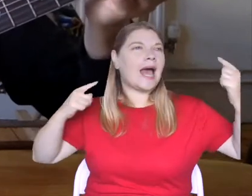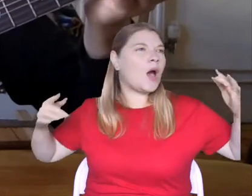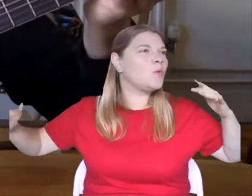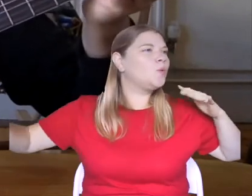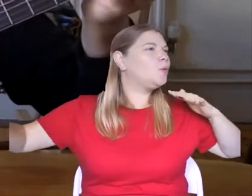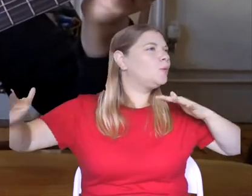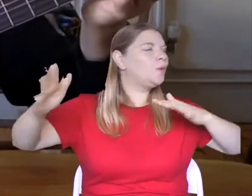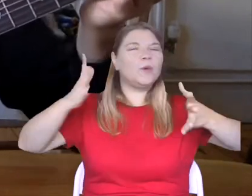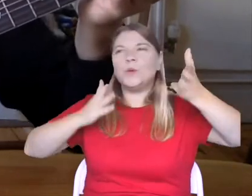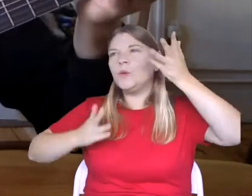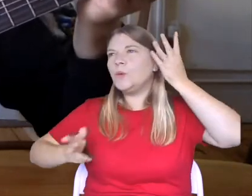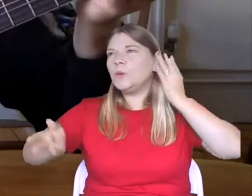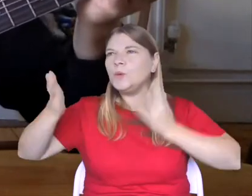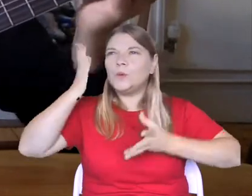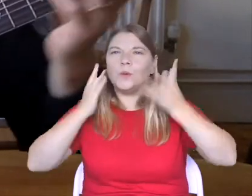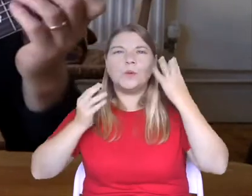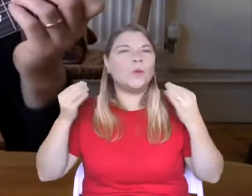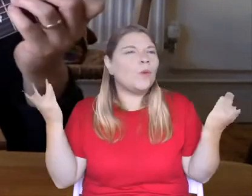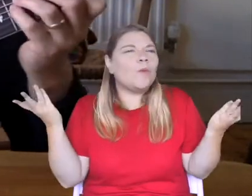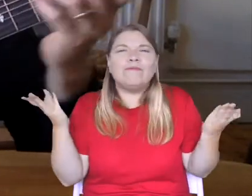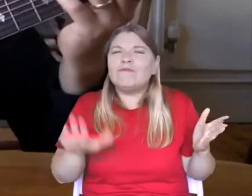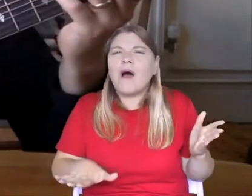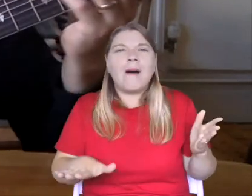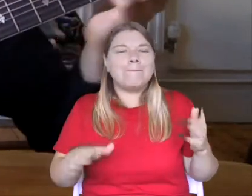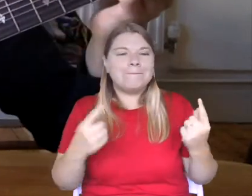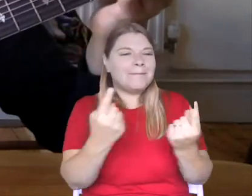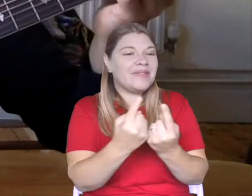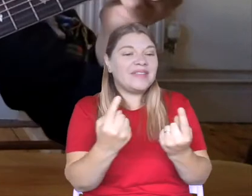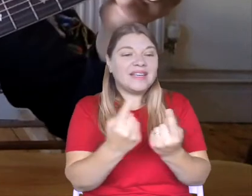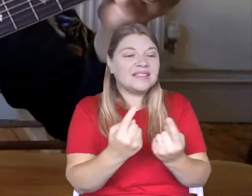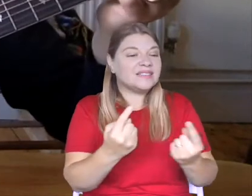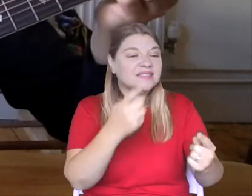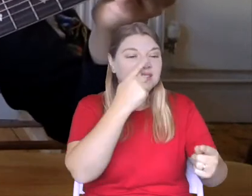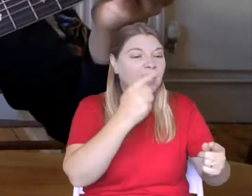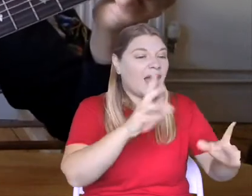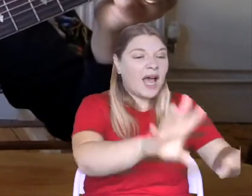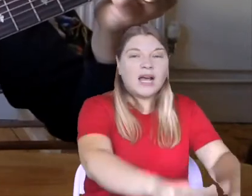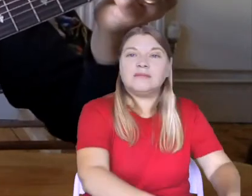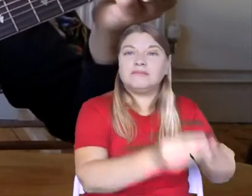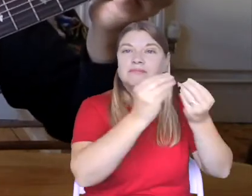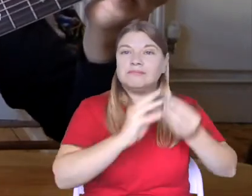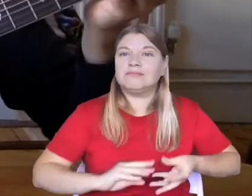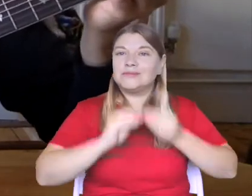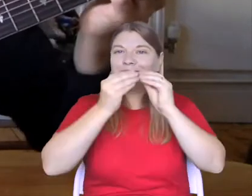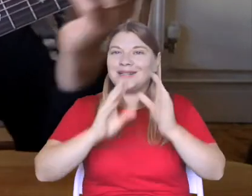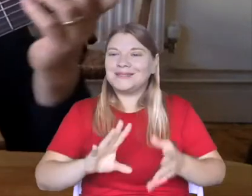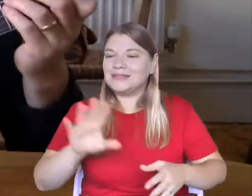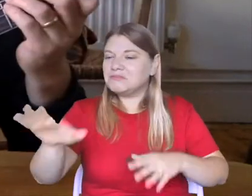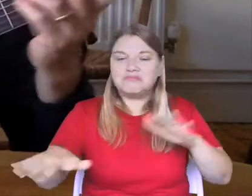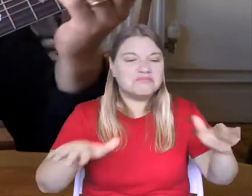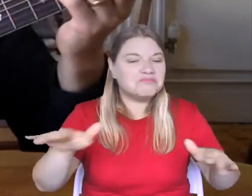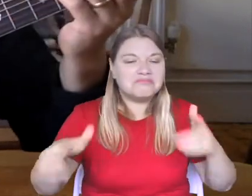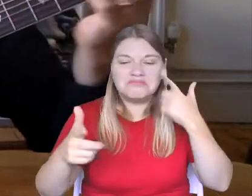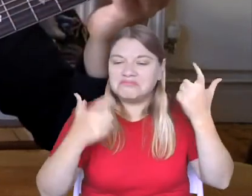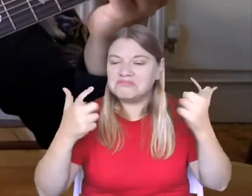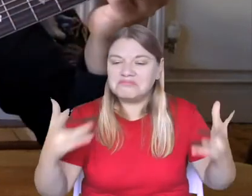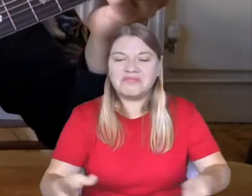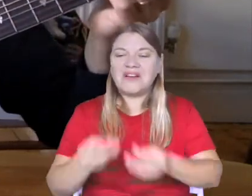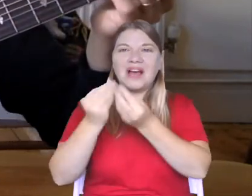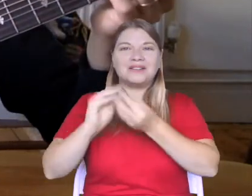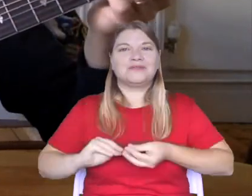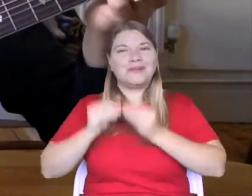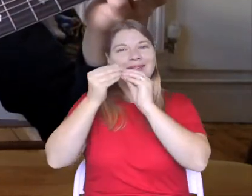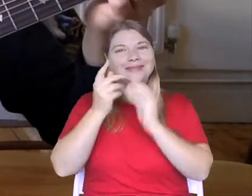We've got sounds from the things that we found lying